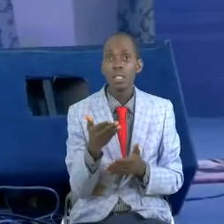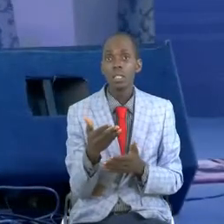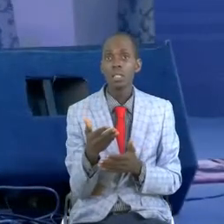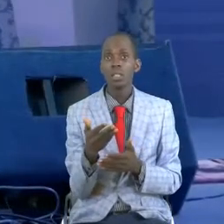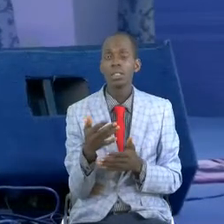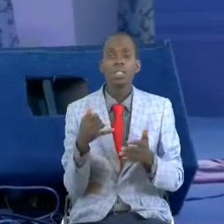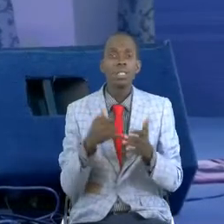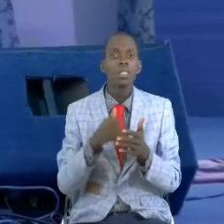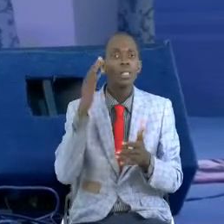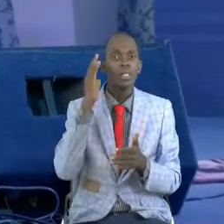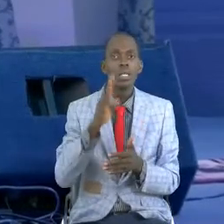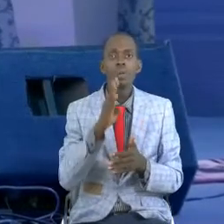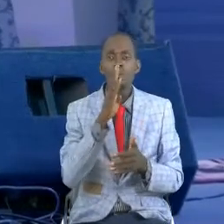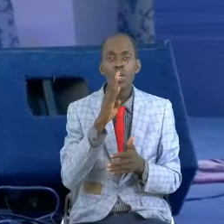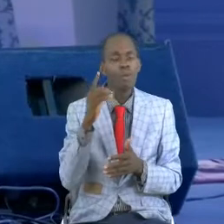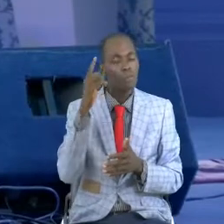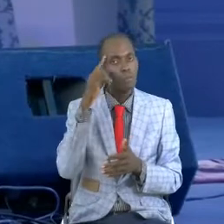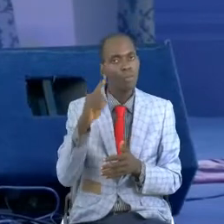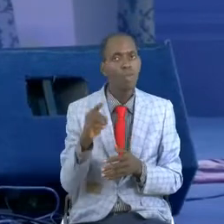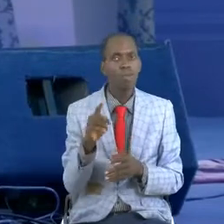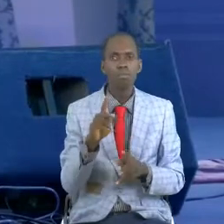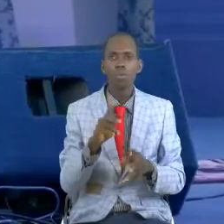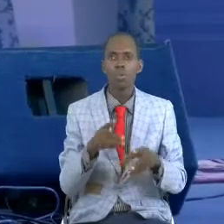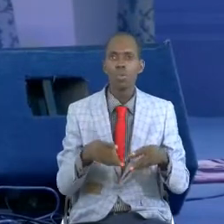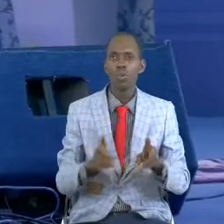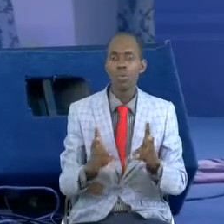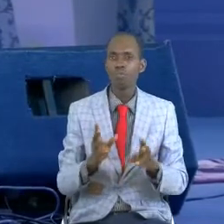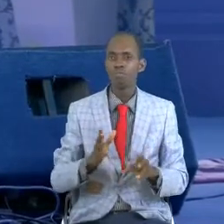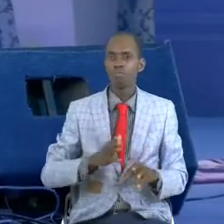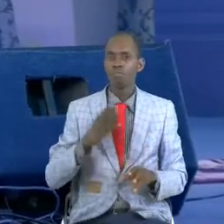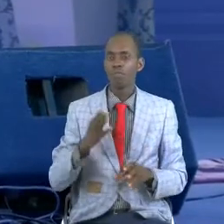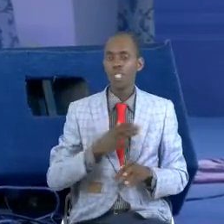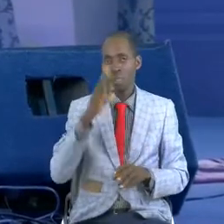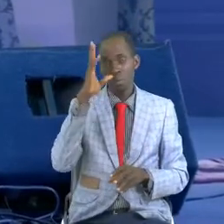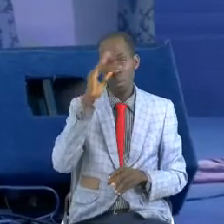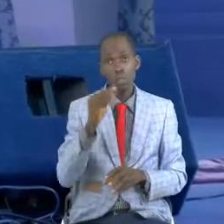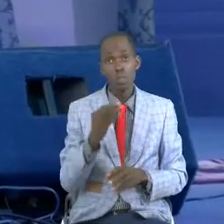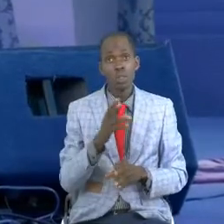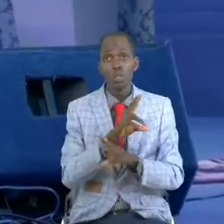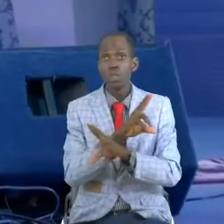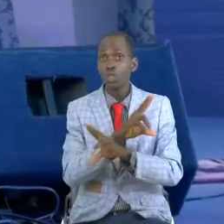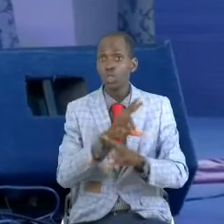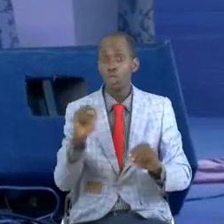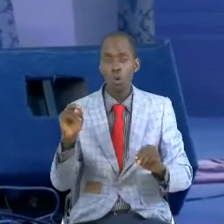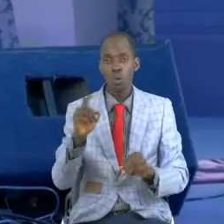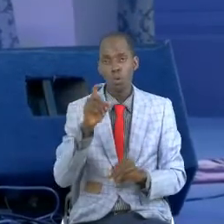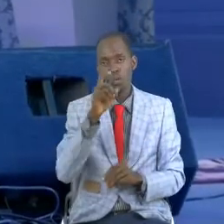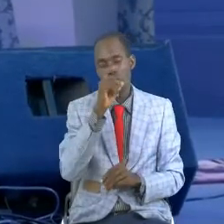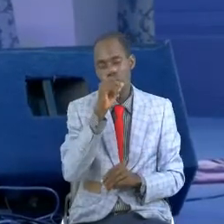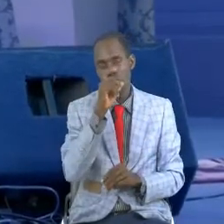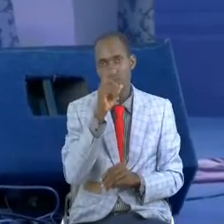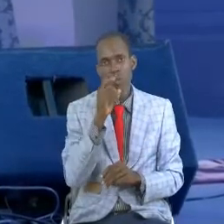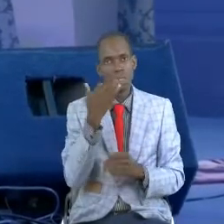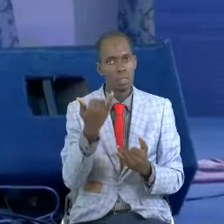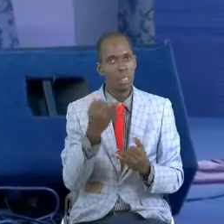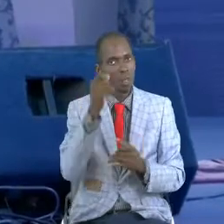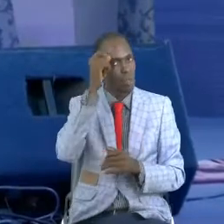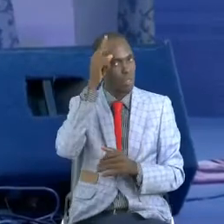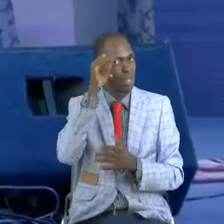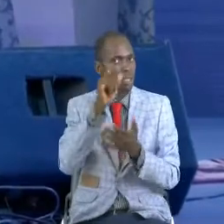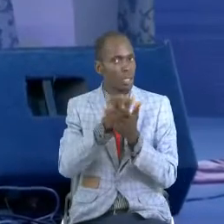those the way fearing meant to fools do fools now understand the language understand the